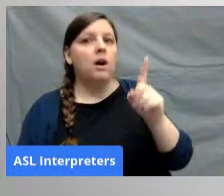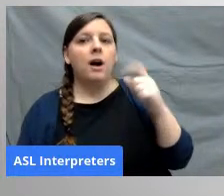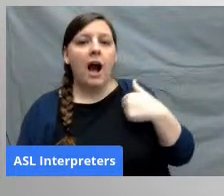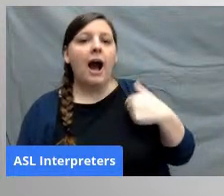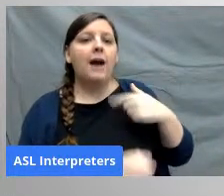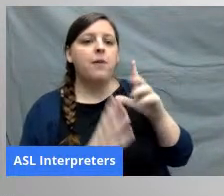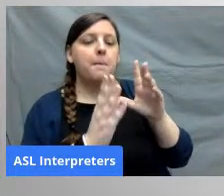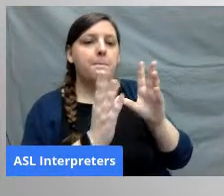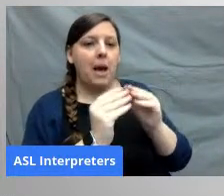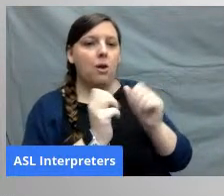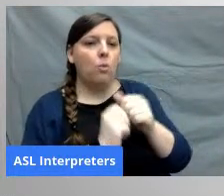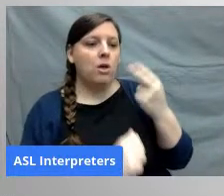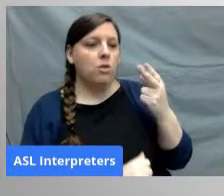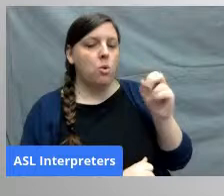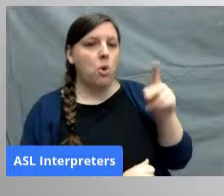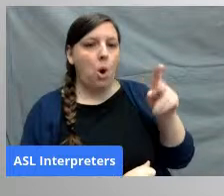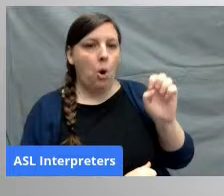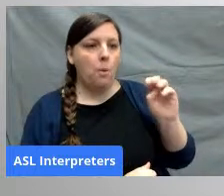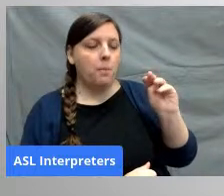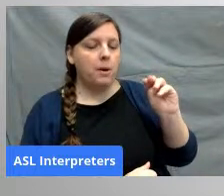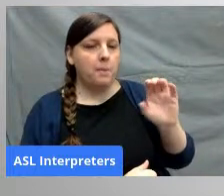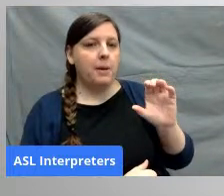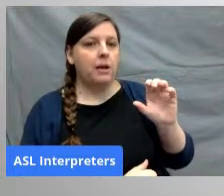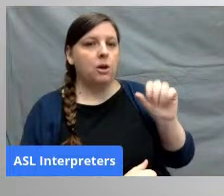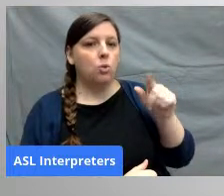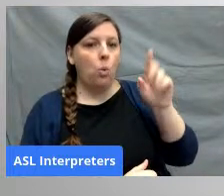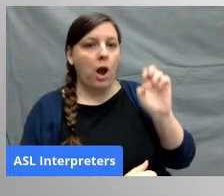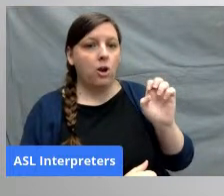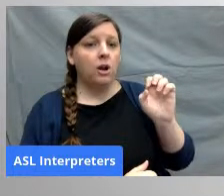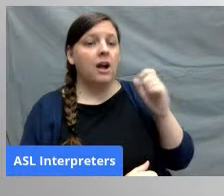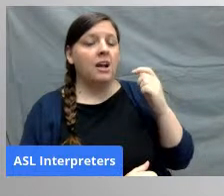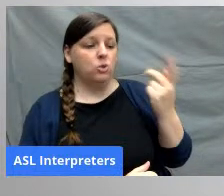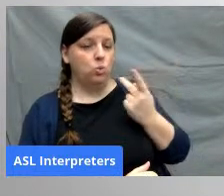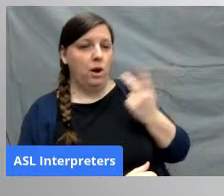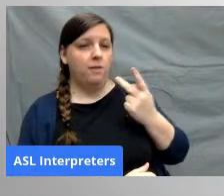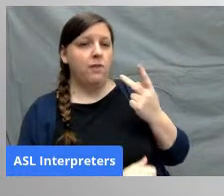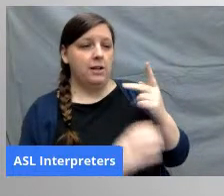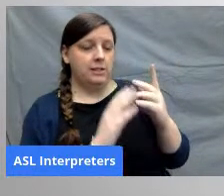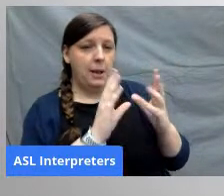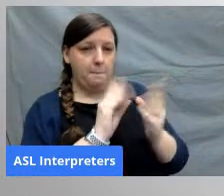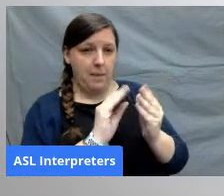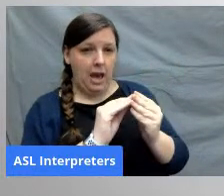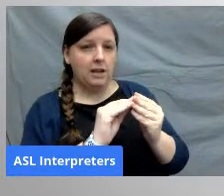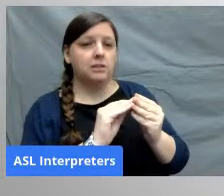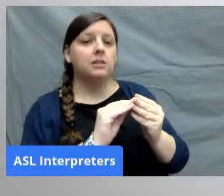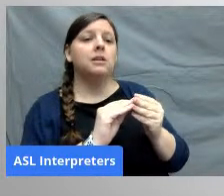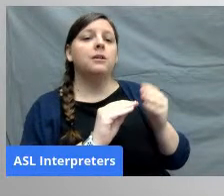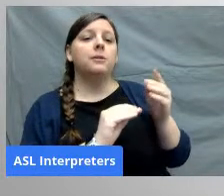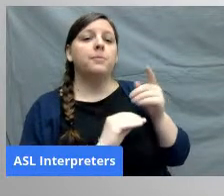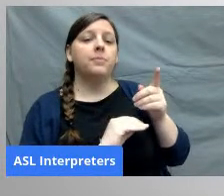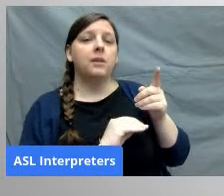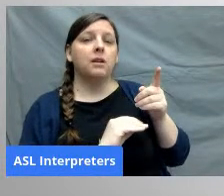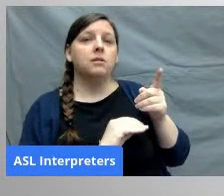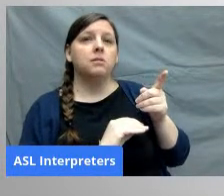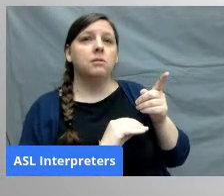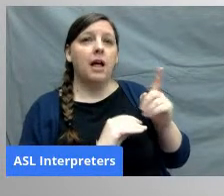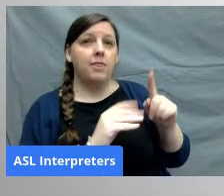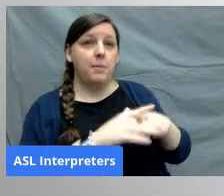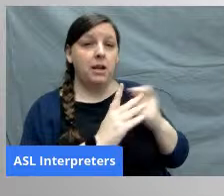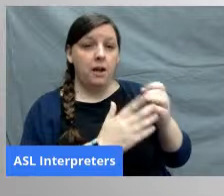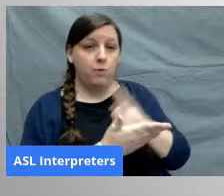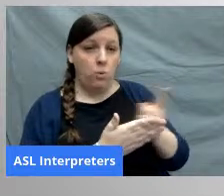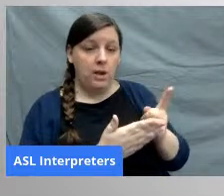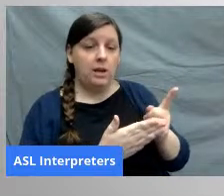that. We just had a one-on-one this week. I can't remember what day it is, but this week I'm meeting with her at the beginning of next week so